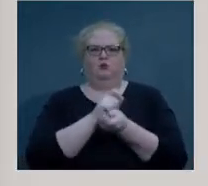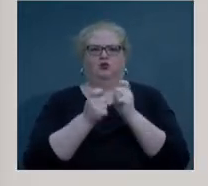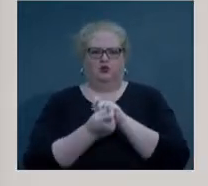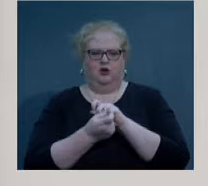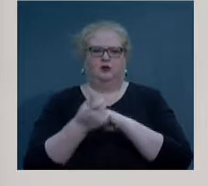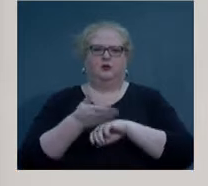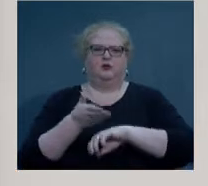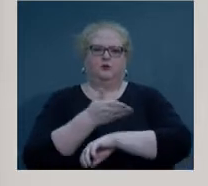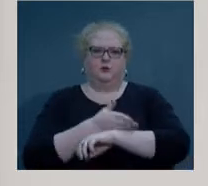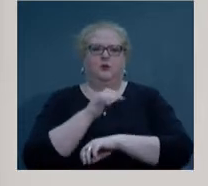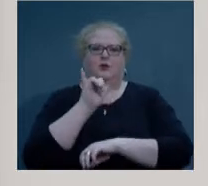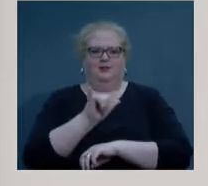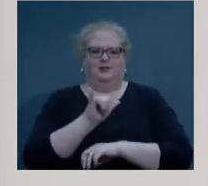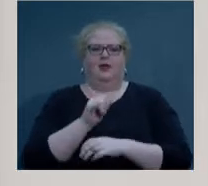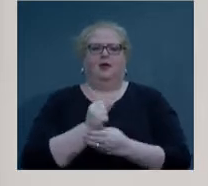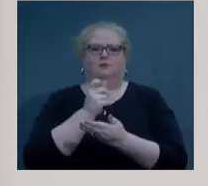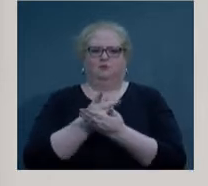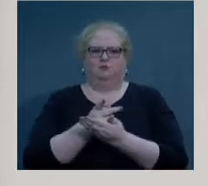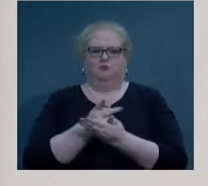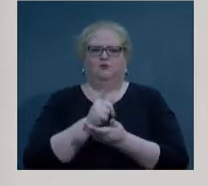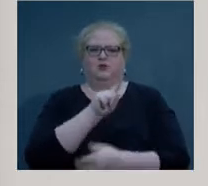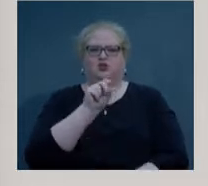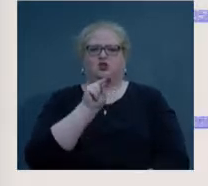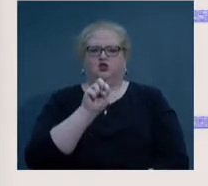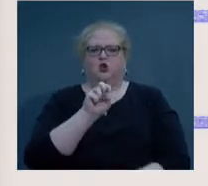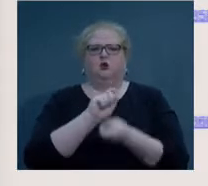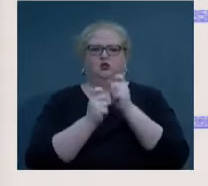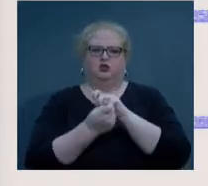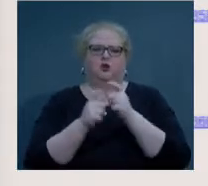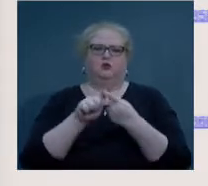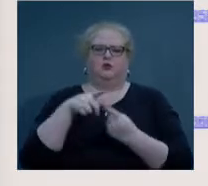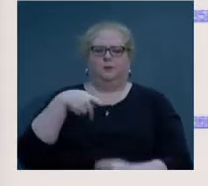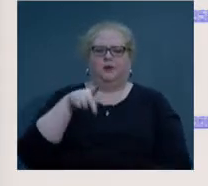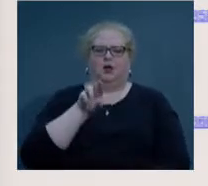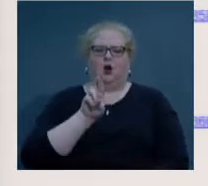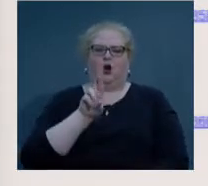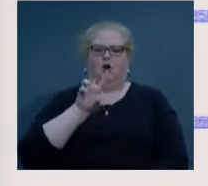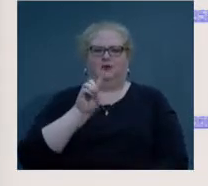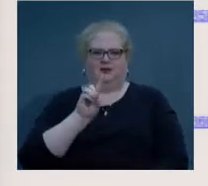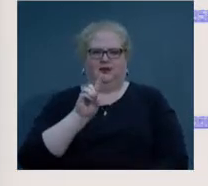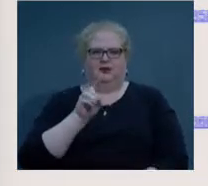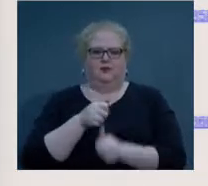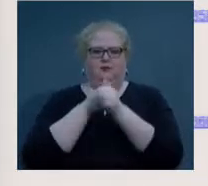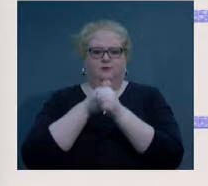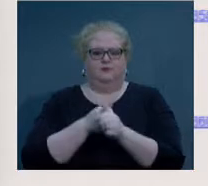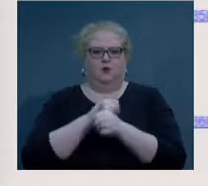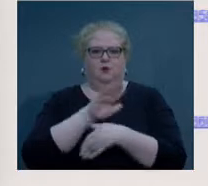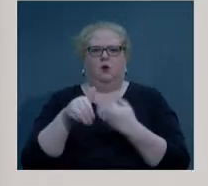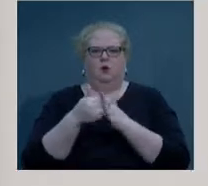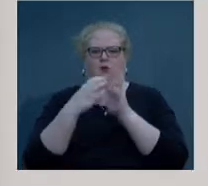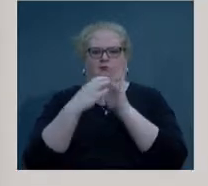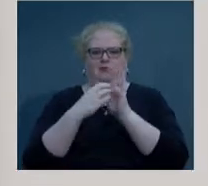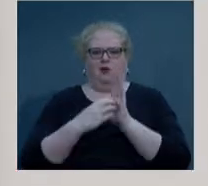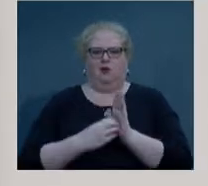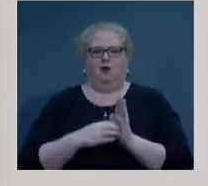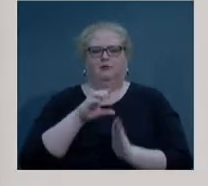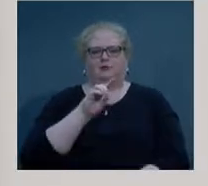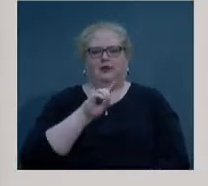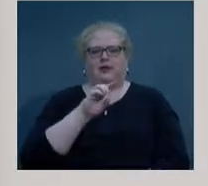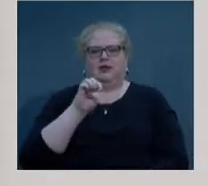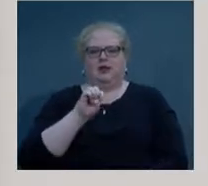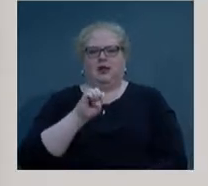zoning change to PRD, subject to compliance with comments and conditions outlined in paragraphs D, E, and F, and the